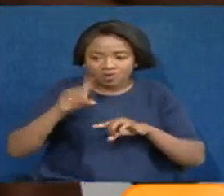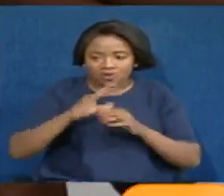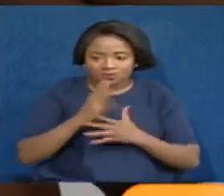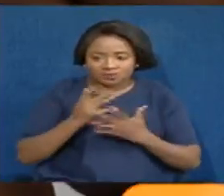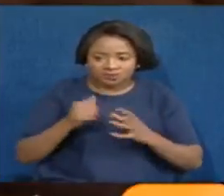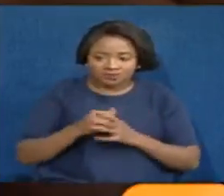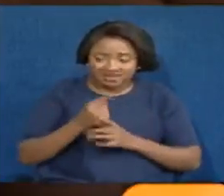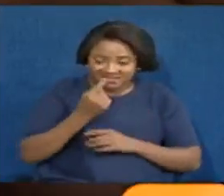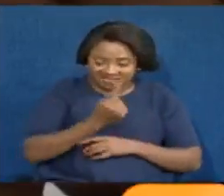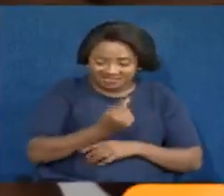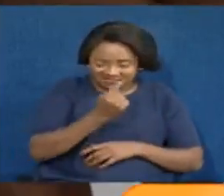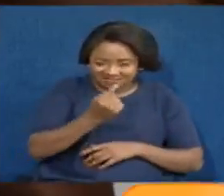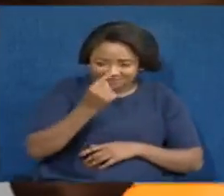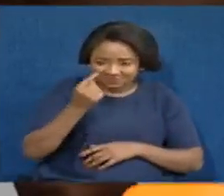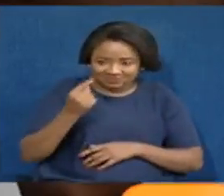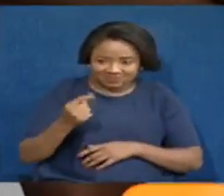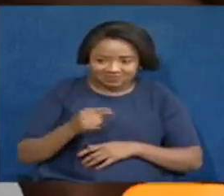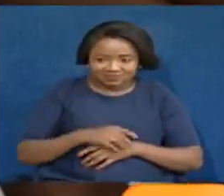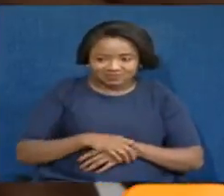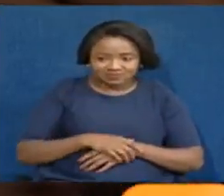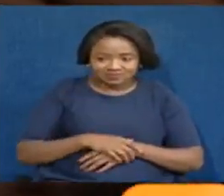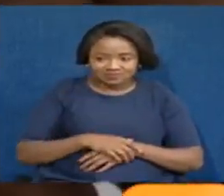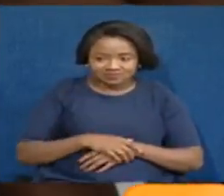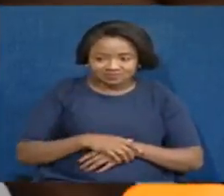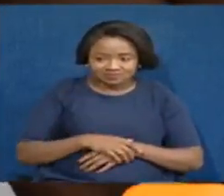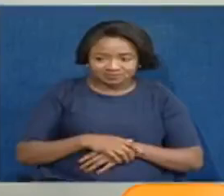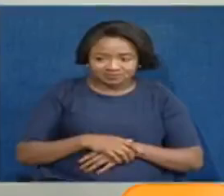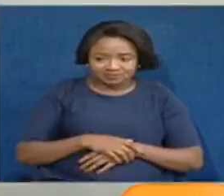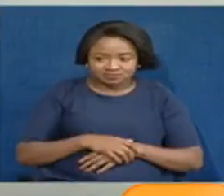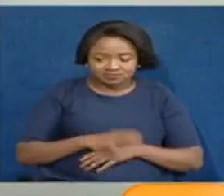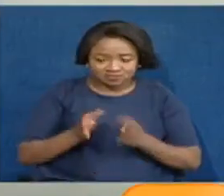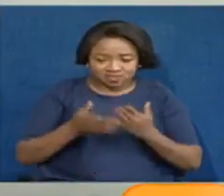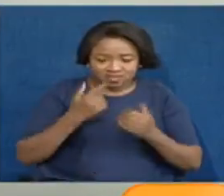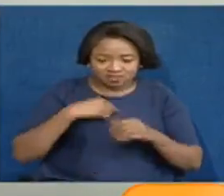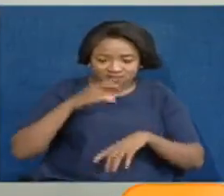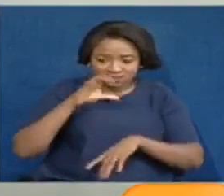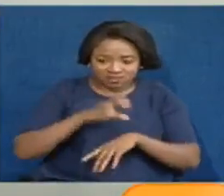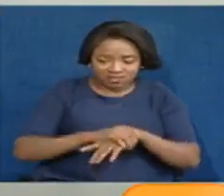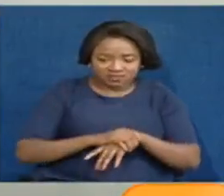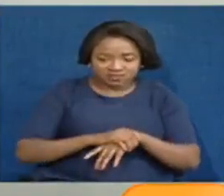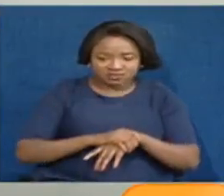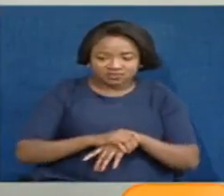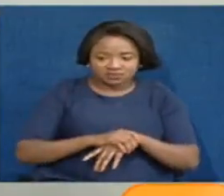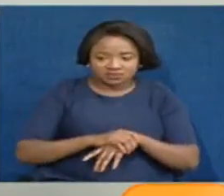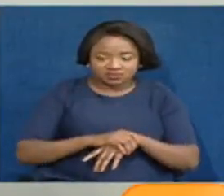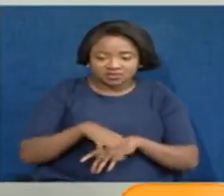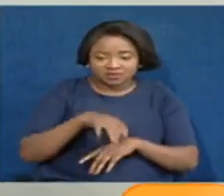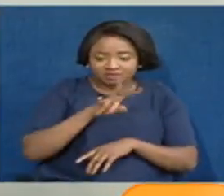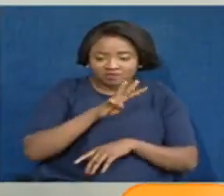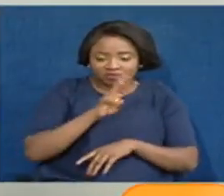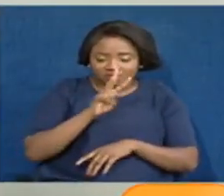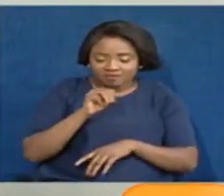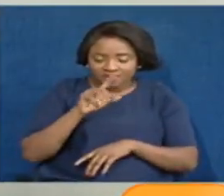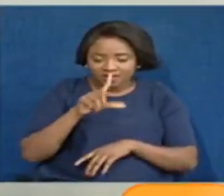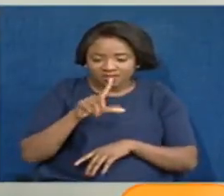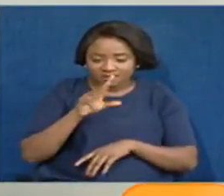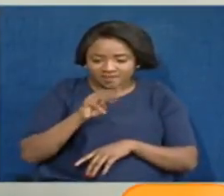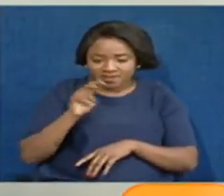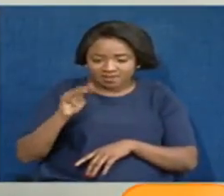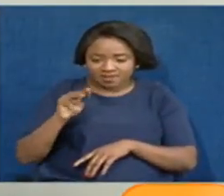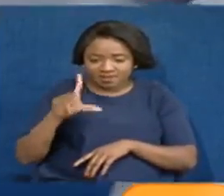Each snail is expected to generate 4 milliliters of slime per